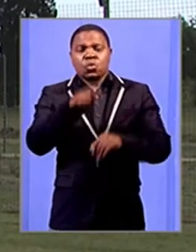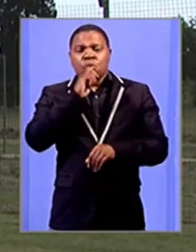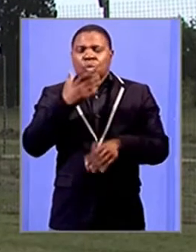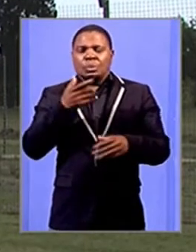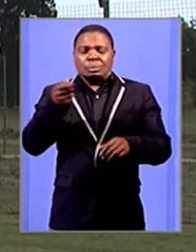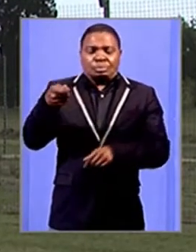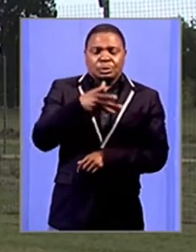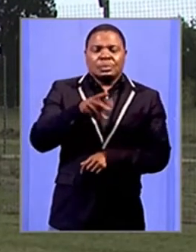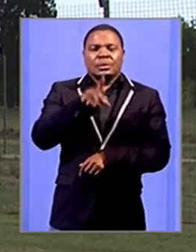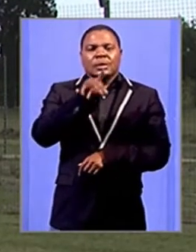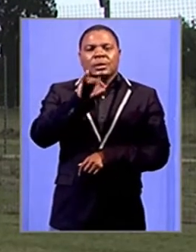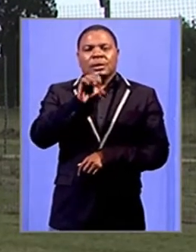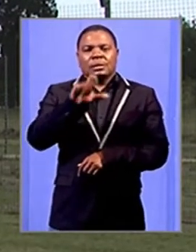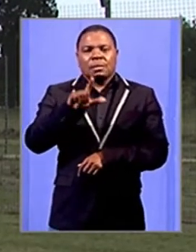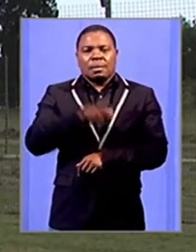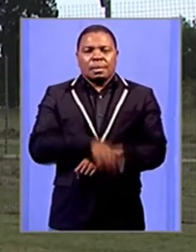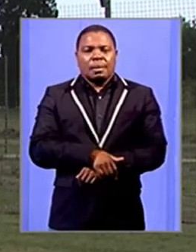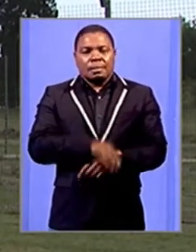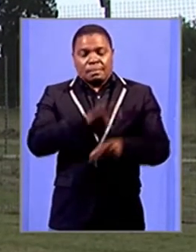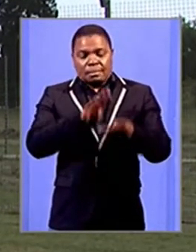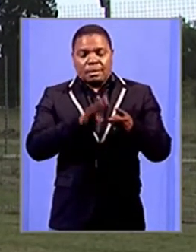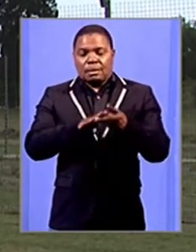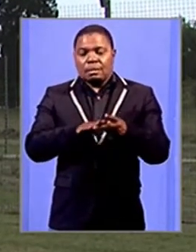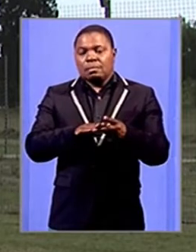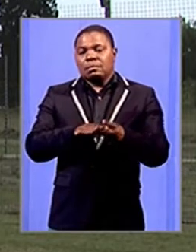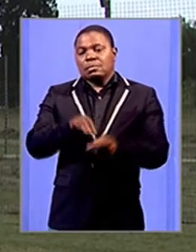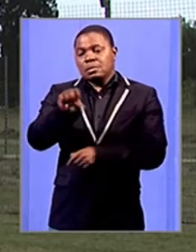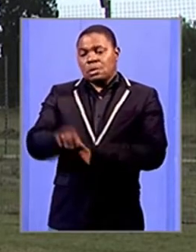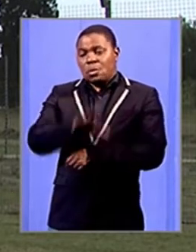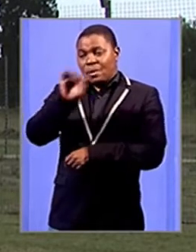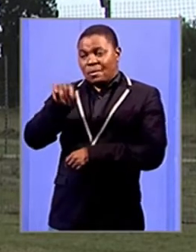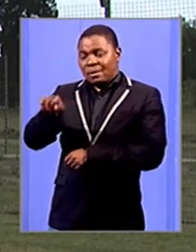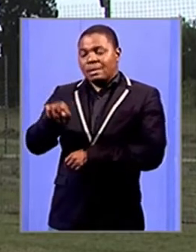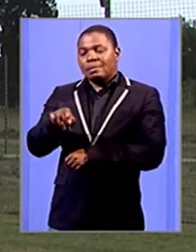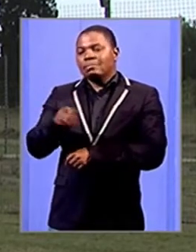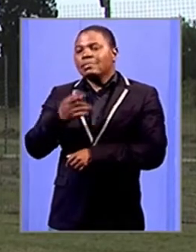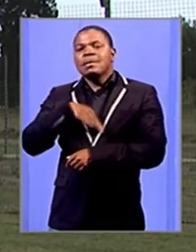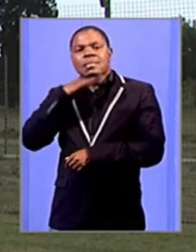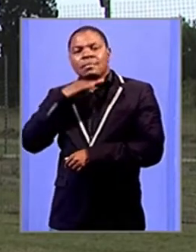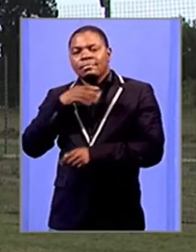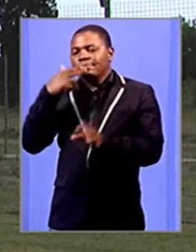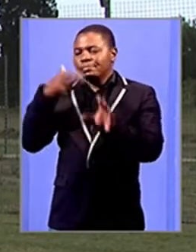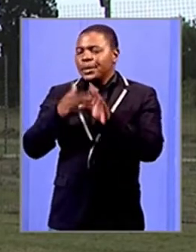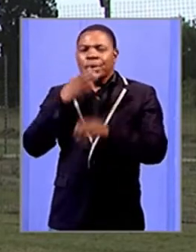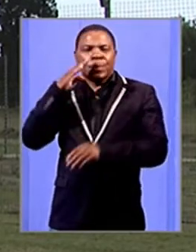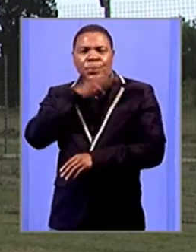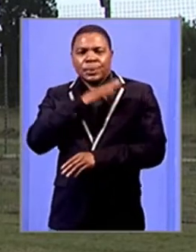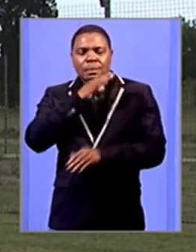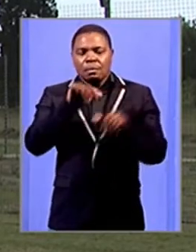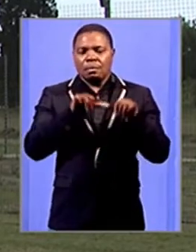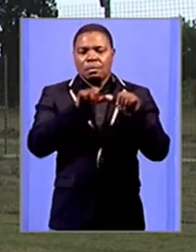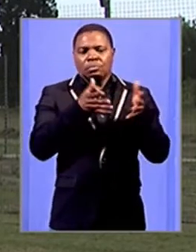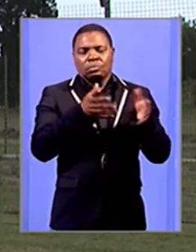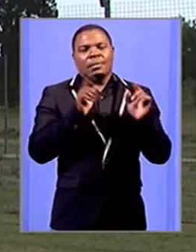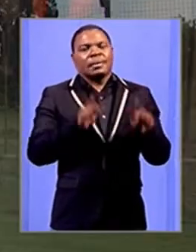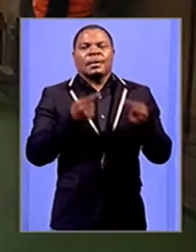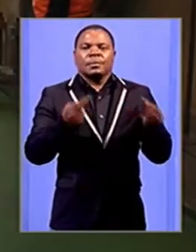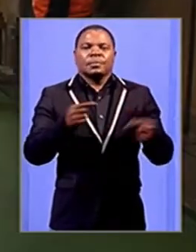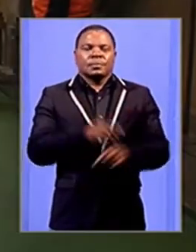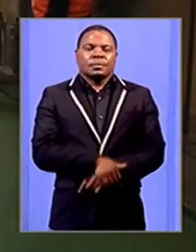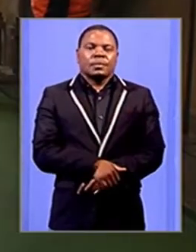diesel, and there is insufficient diesel stocks in the country to sustain this current burn